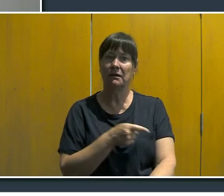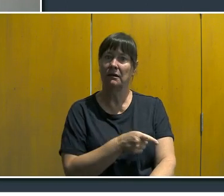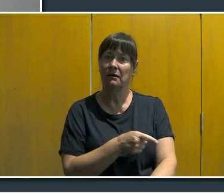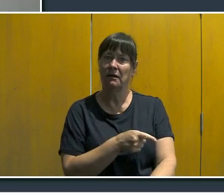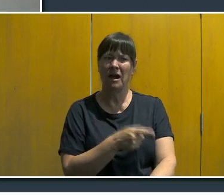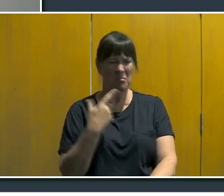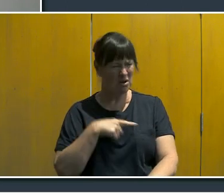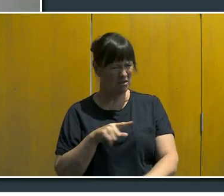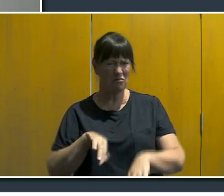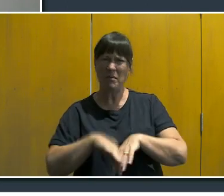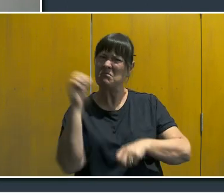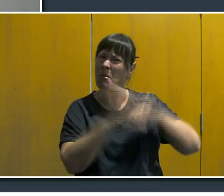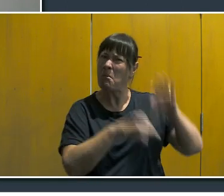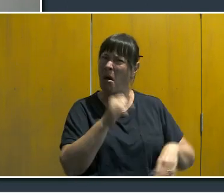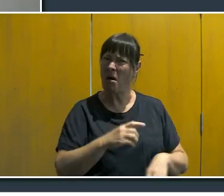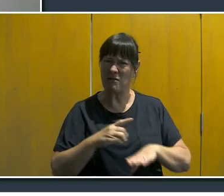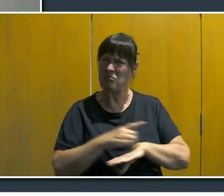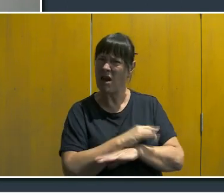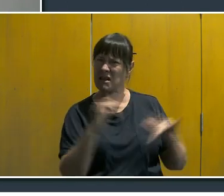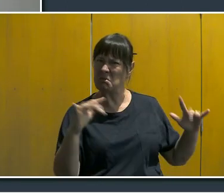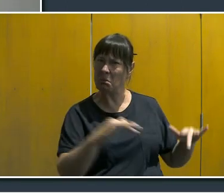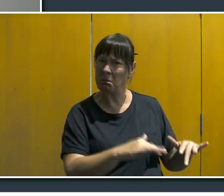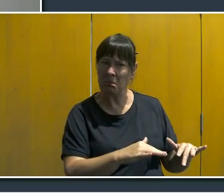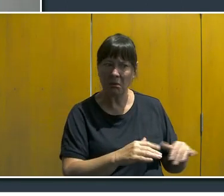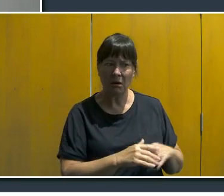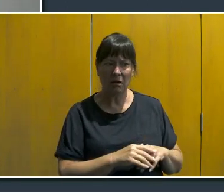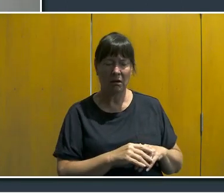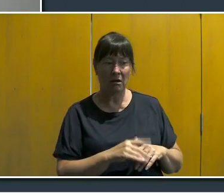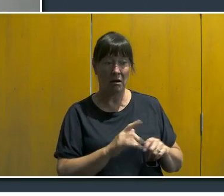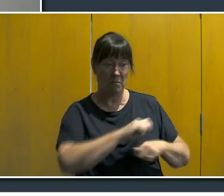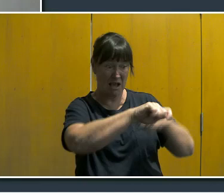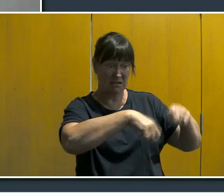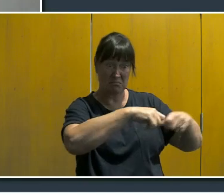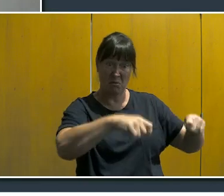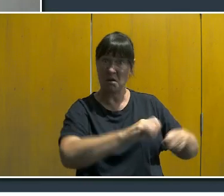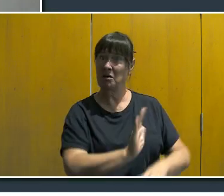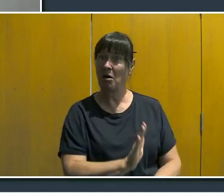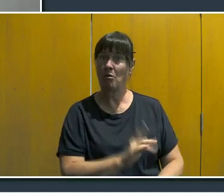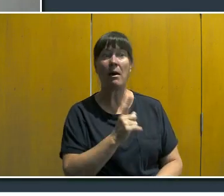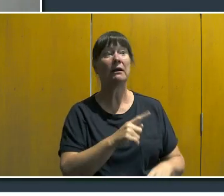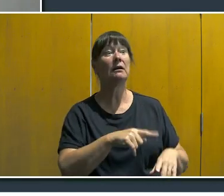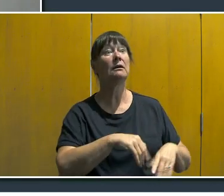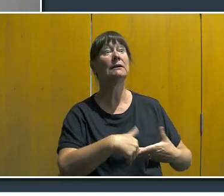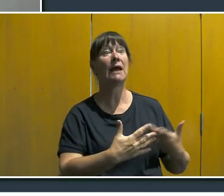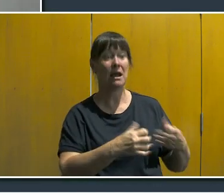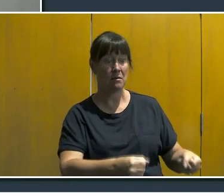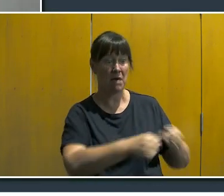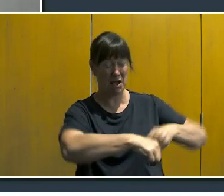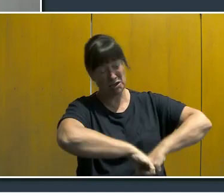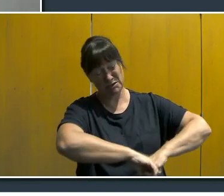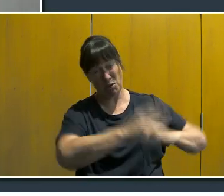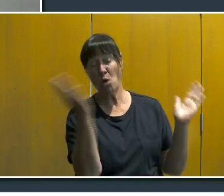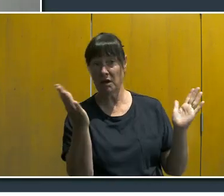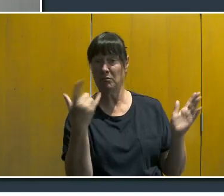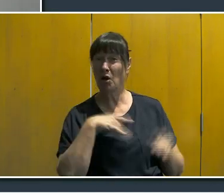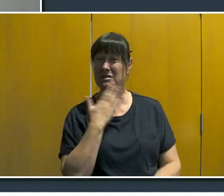rodents and so on collecting there. The bags weren't always closed, and there's one day one of those bags exploded because of the heat of